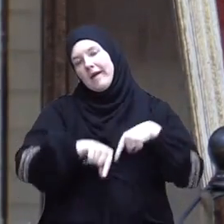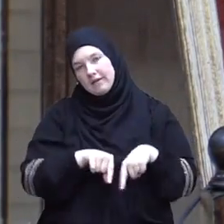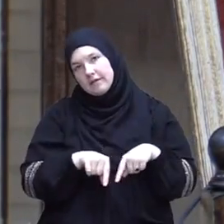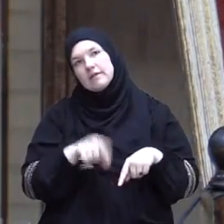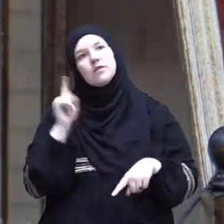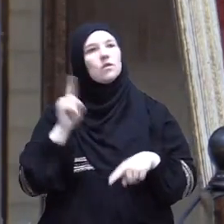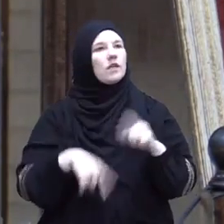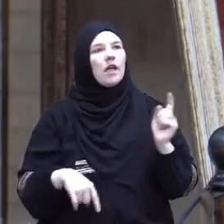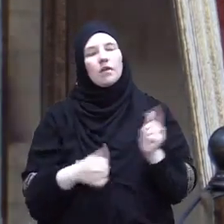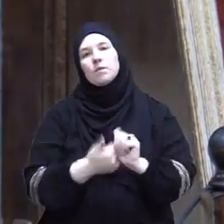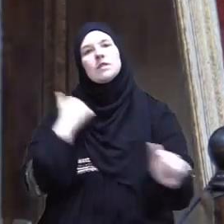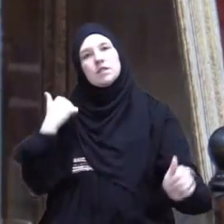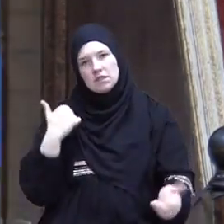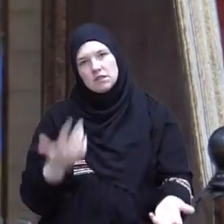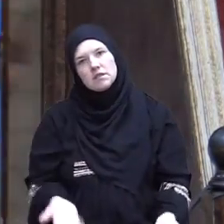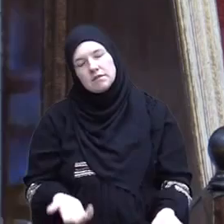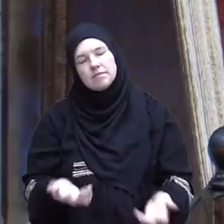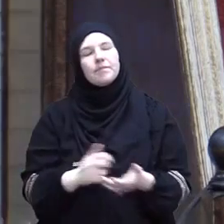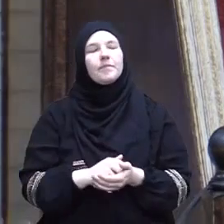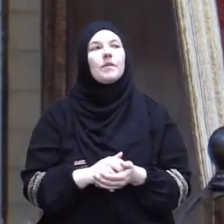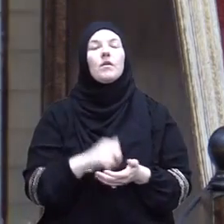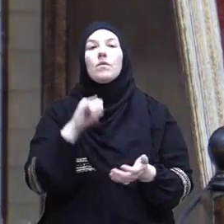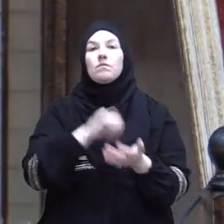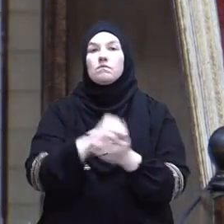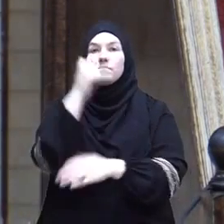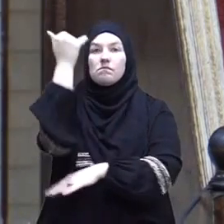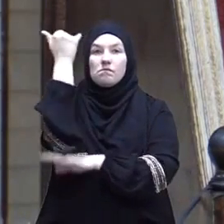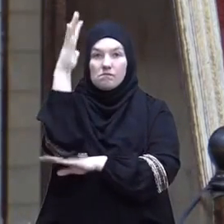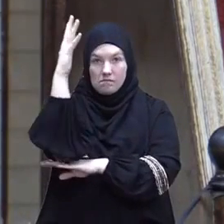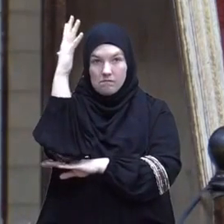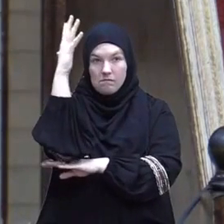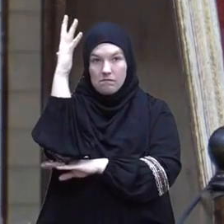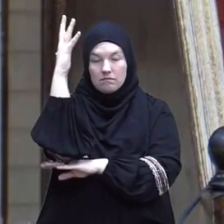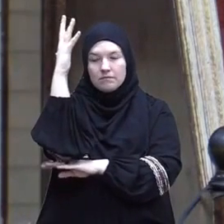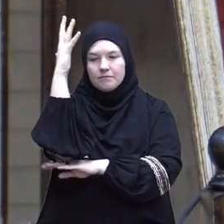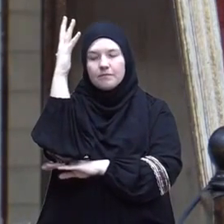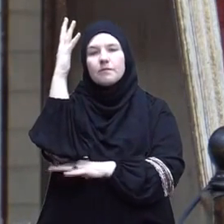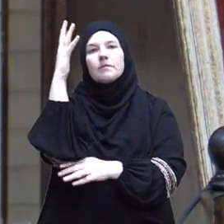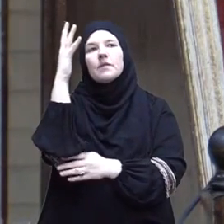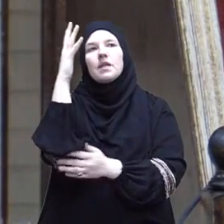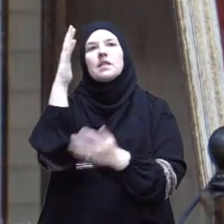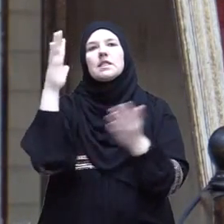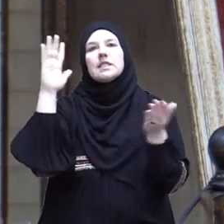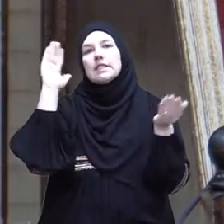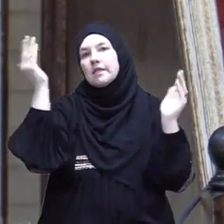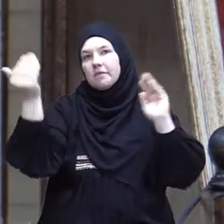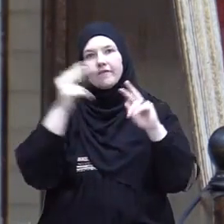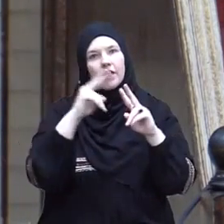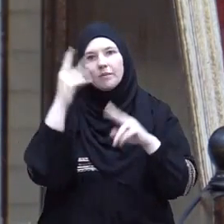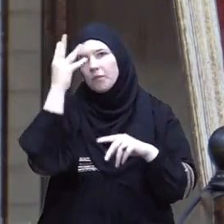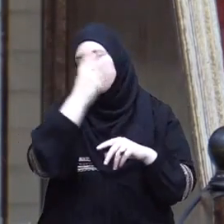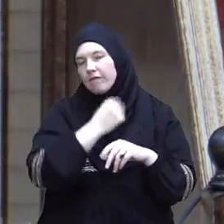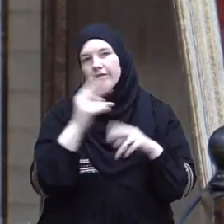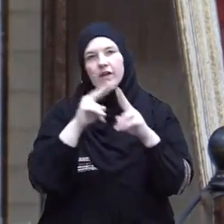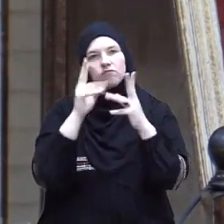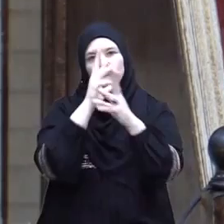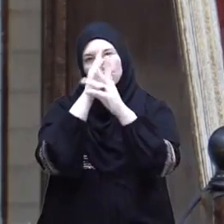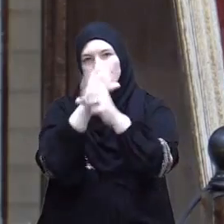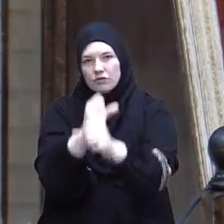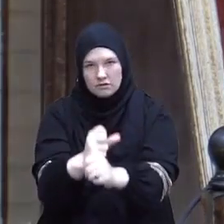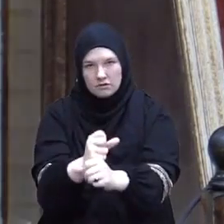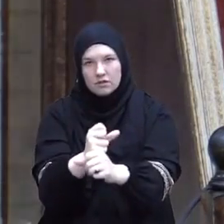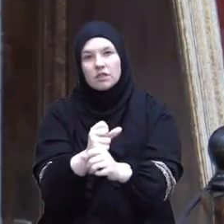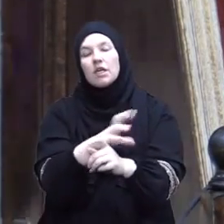You cannot resist. So that tree seems to be very attractive, very beautiful, and